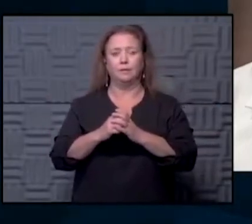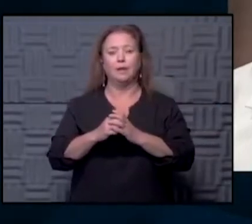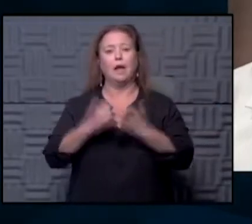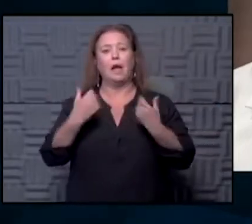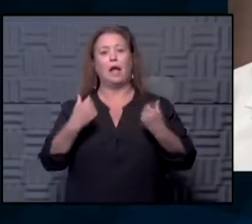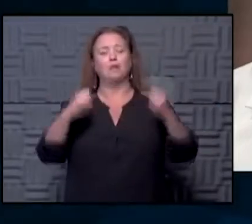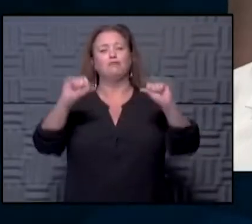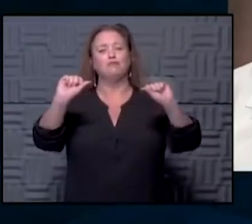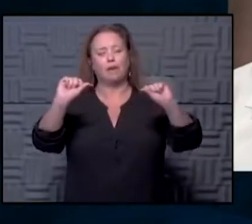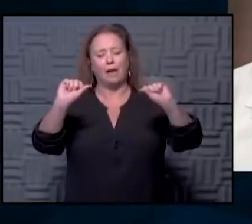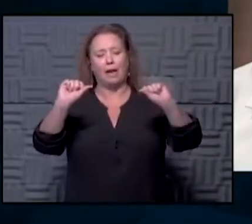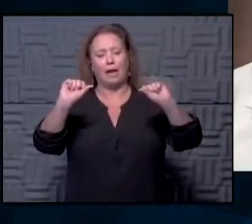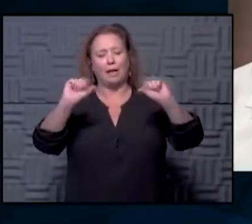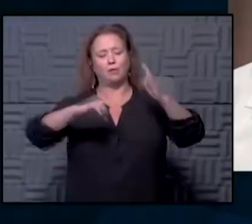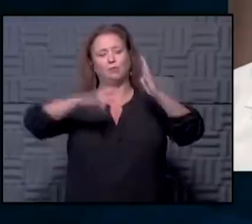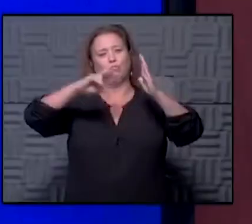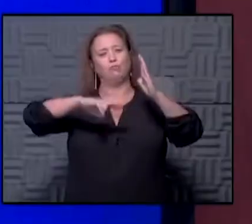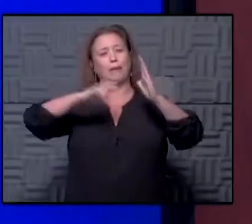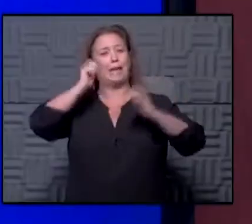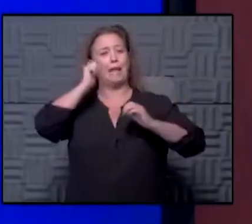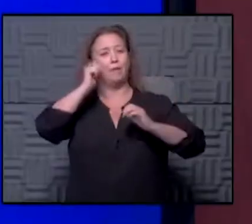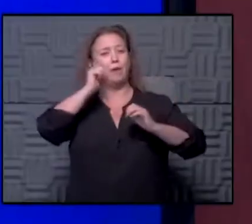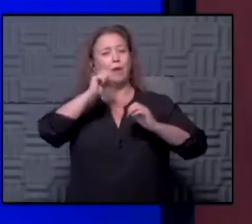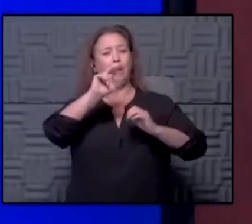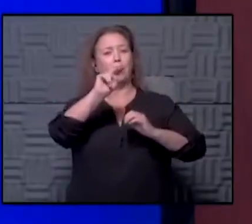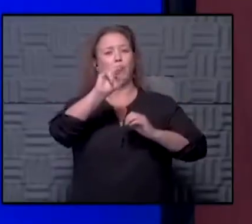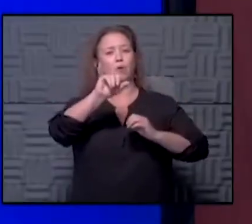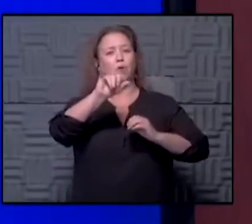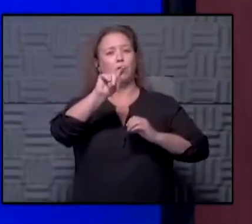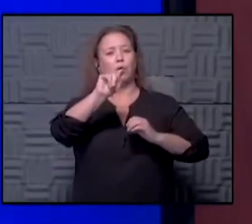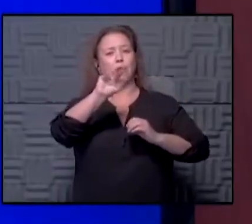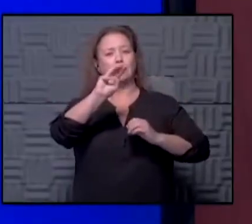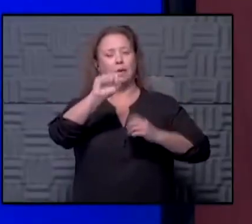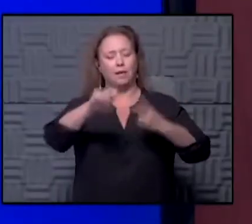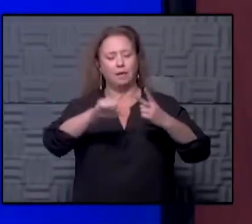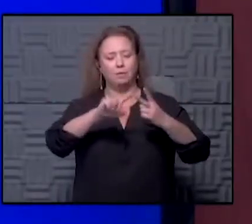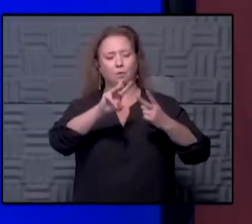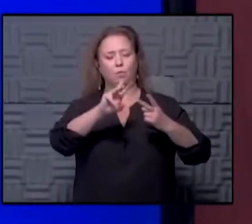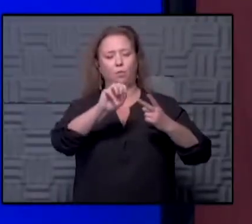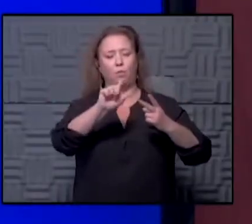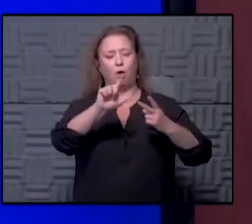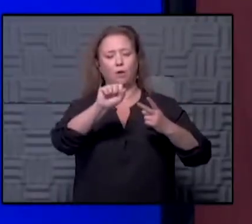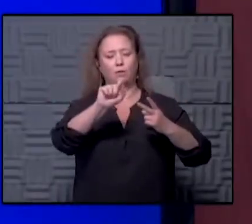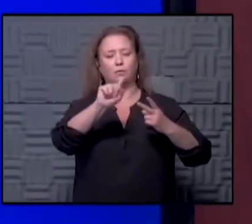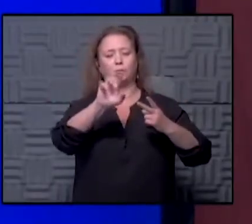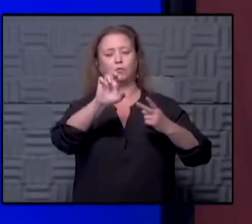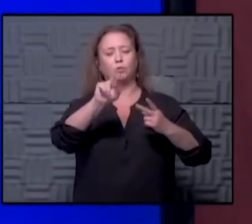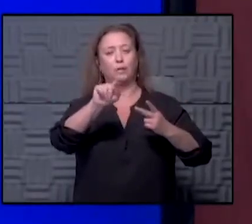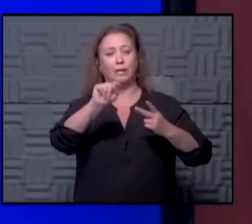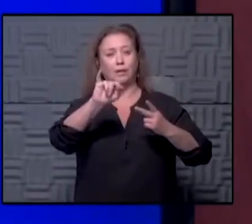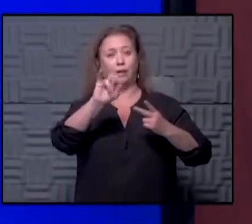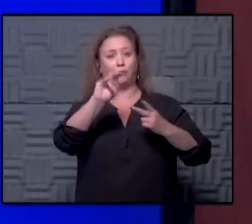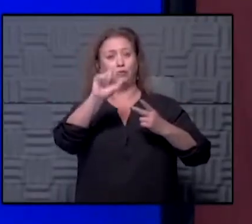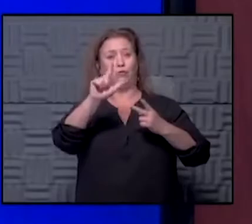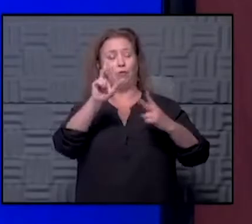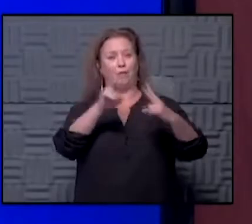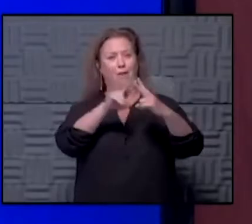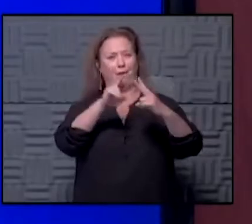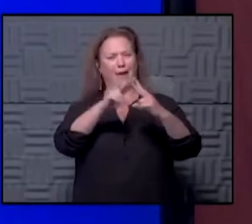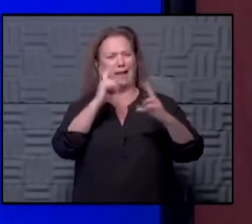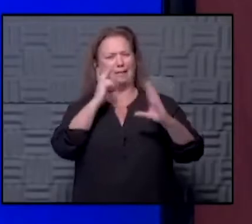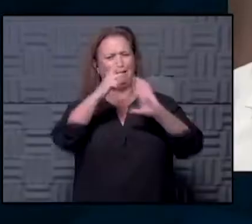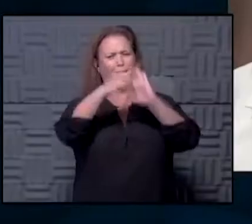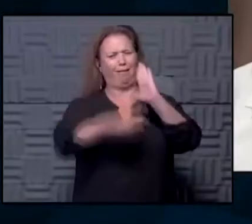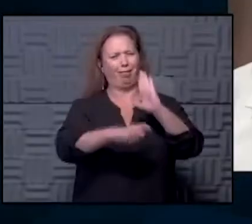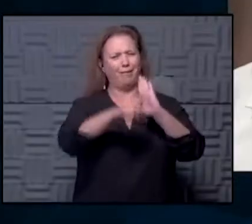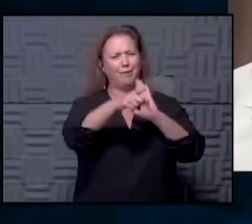try to read every day the New York Times and the Wall Street Journal. I figure that gets a pretty good balance. You were featured in an editorial there,